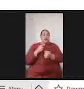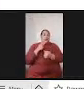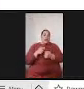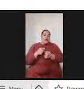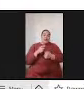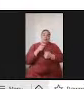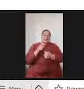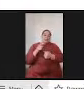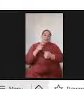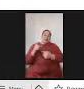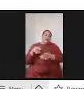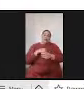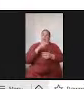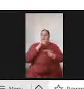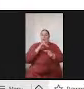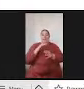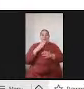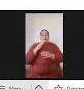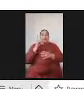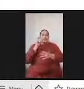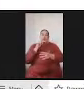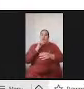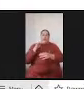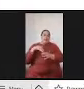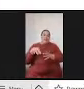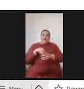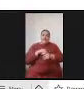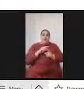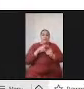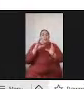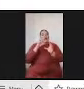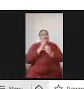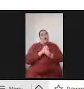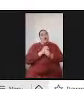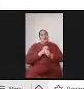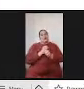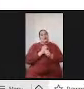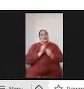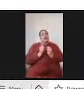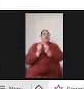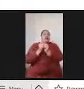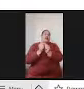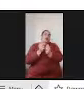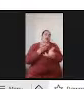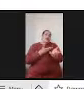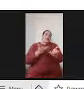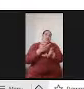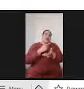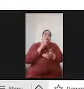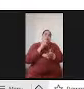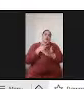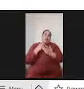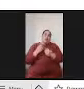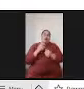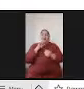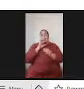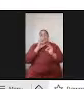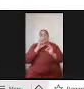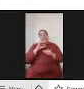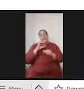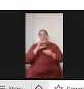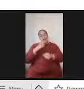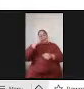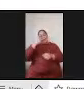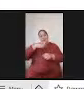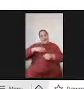counting the public hearings and the focused stakeholder engagements that we have had. So that in person, that's